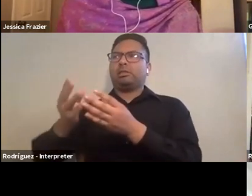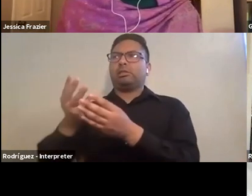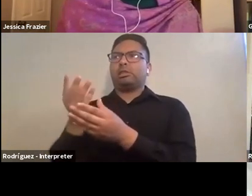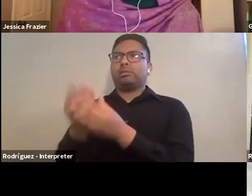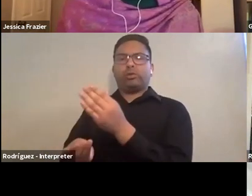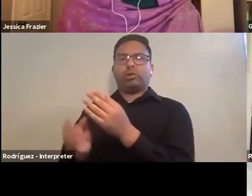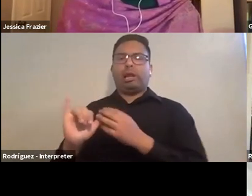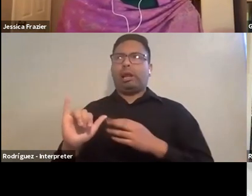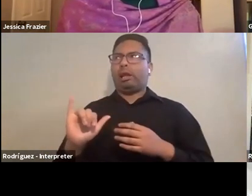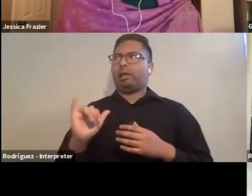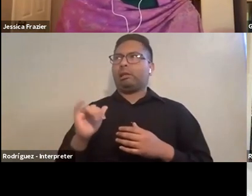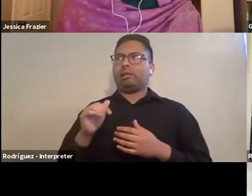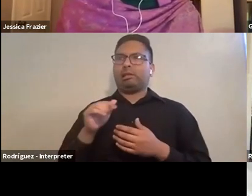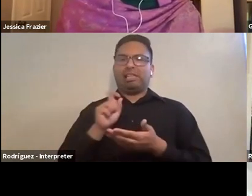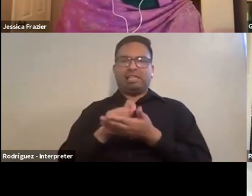trauma.